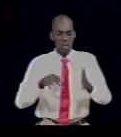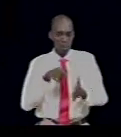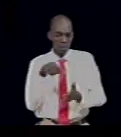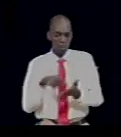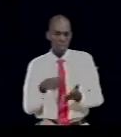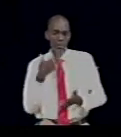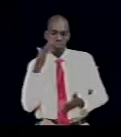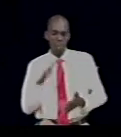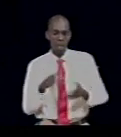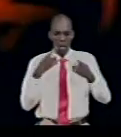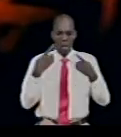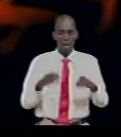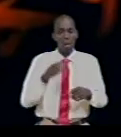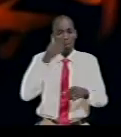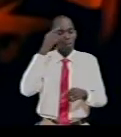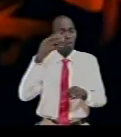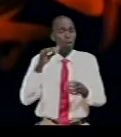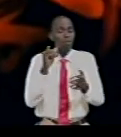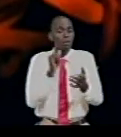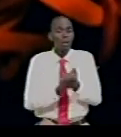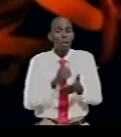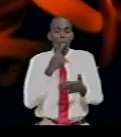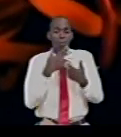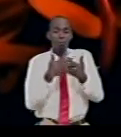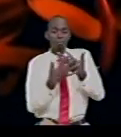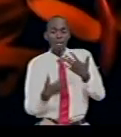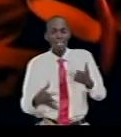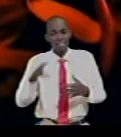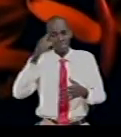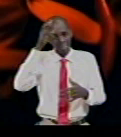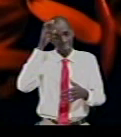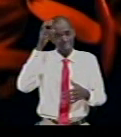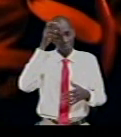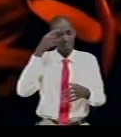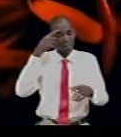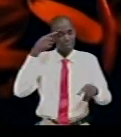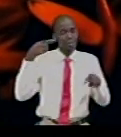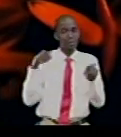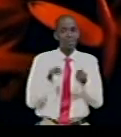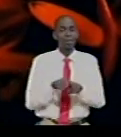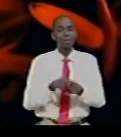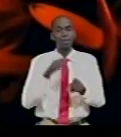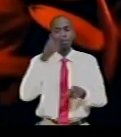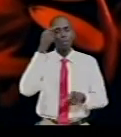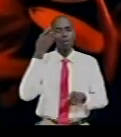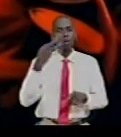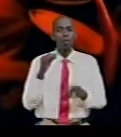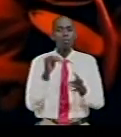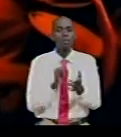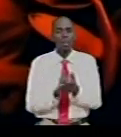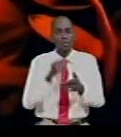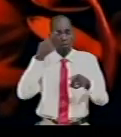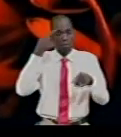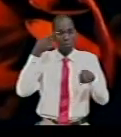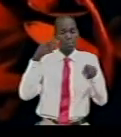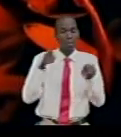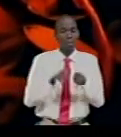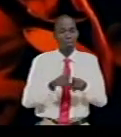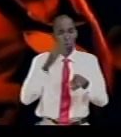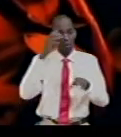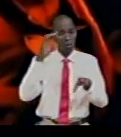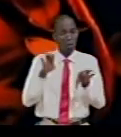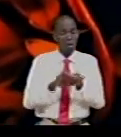happen. And because of that devilish covenant, because of that covenant that